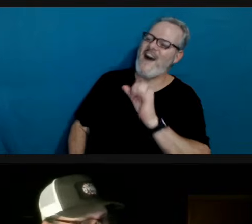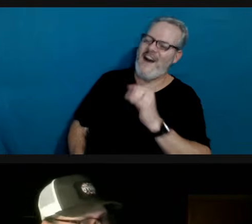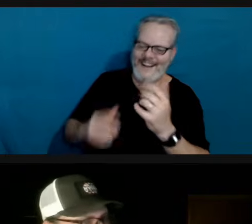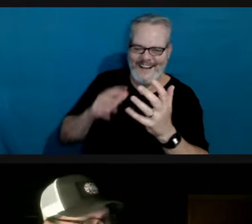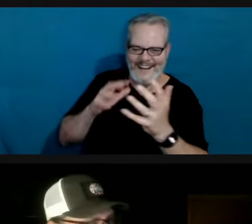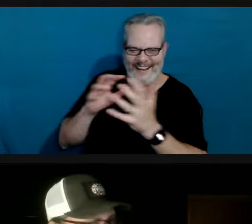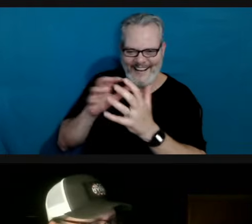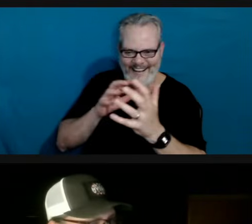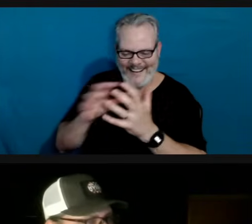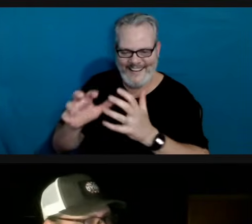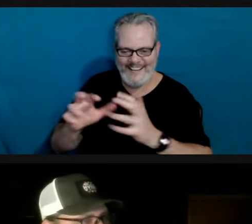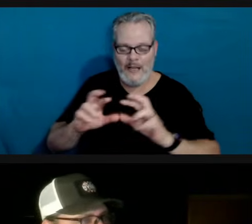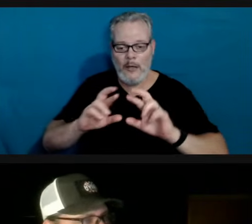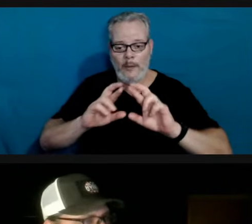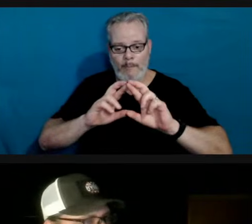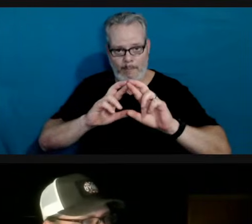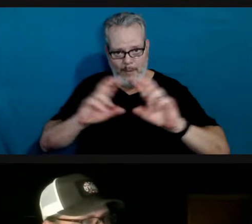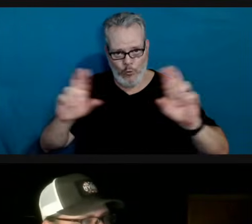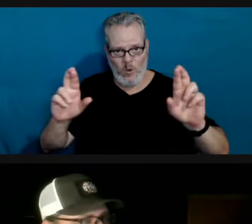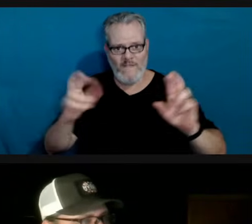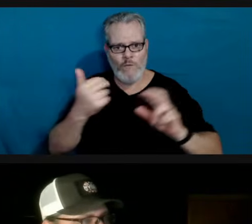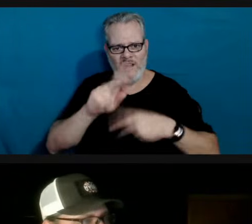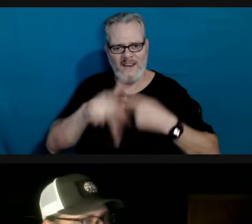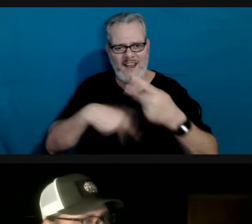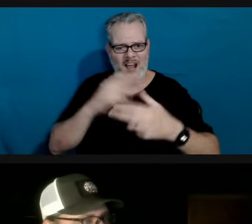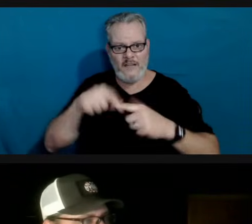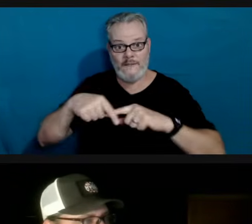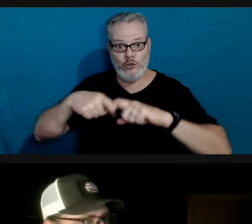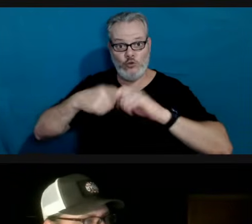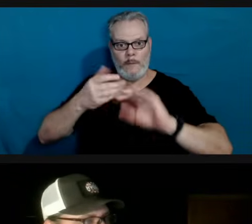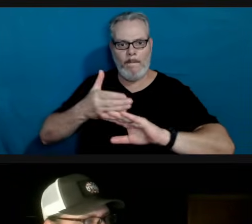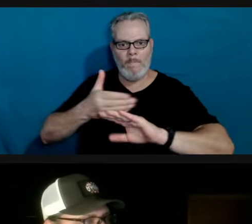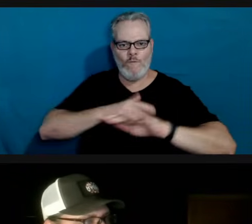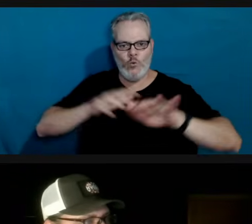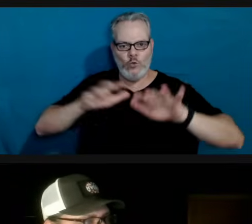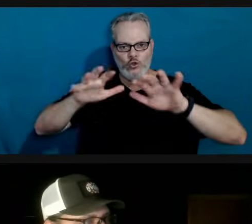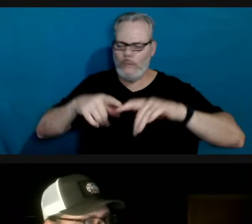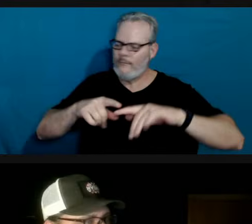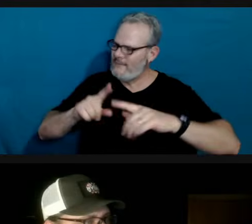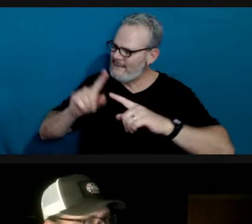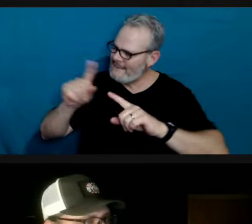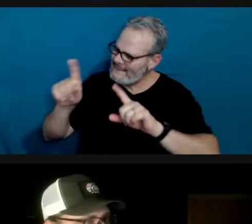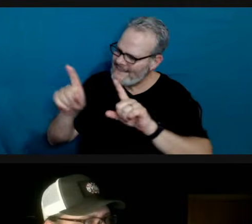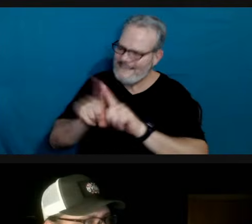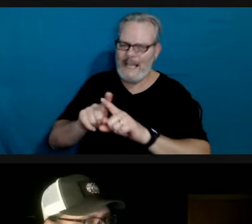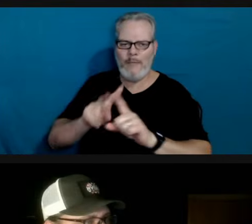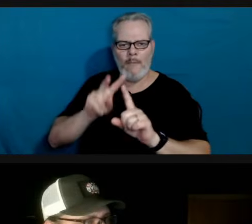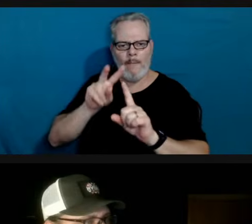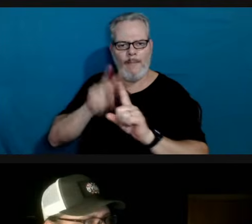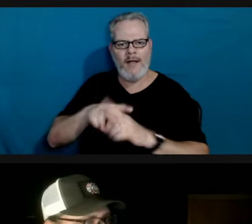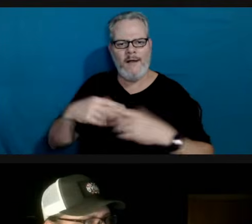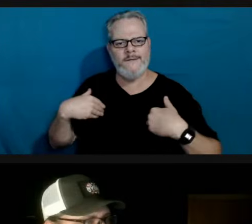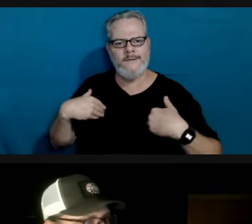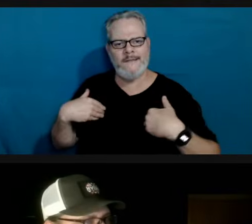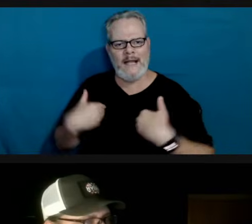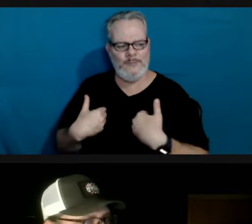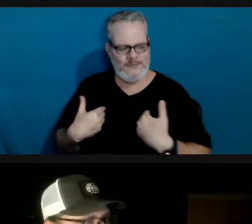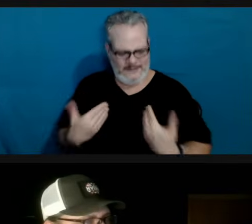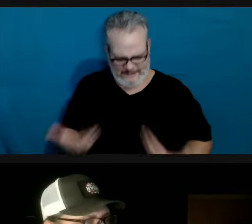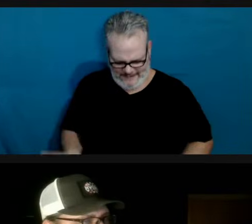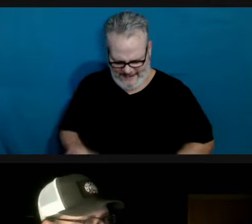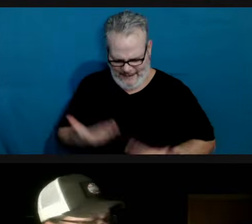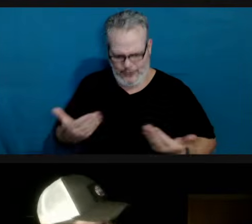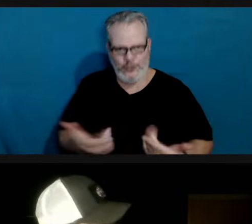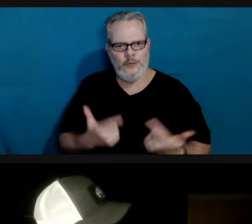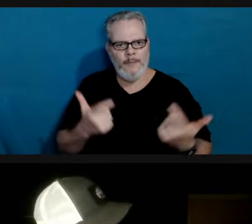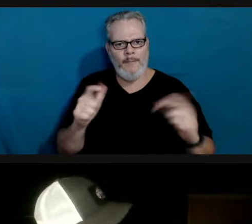be ready for disruptions before a storm hits. Same thing applies to your animals. And we live here on the Big Island, and the majority of us